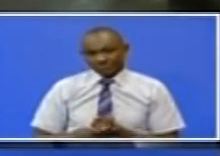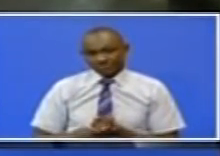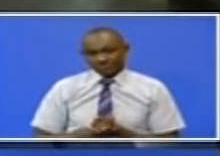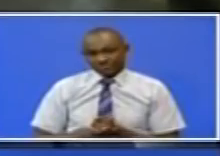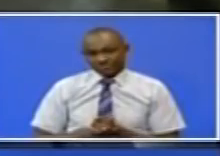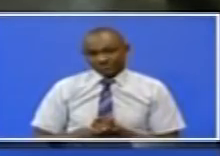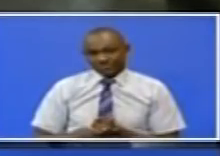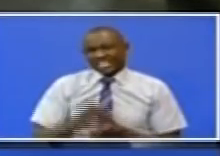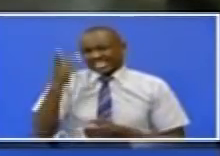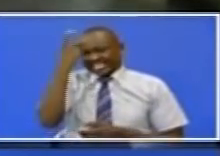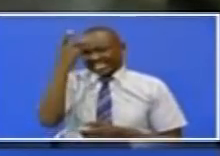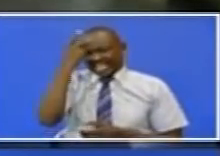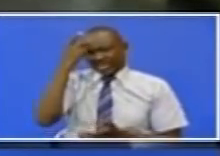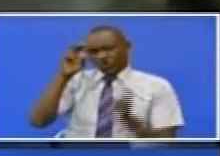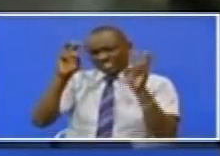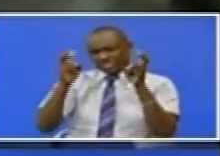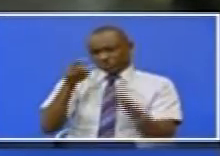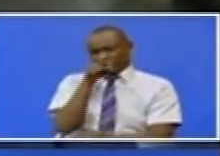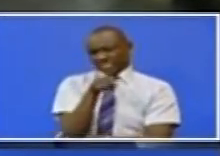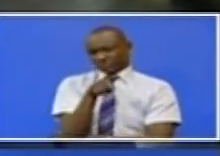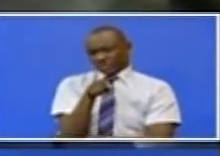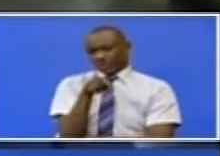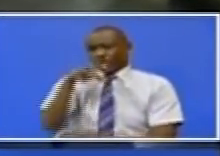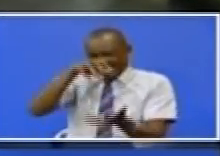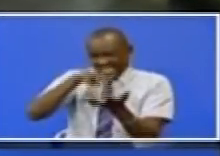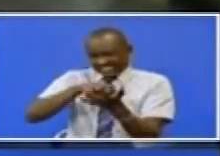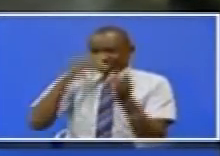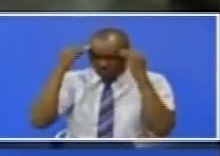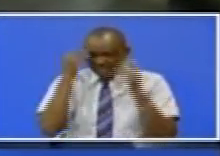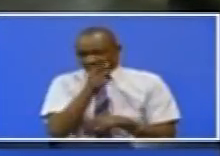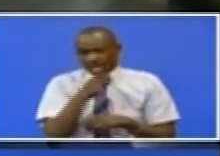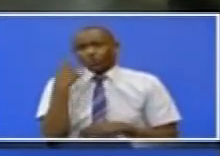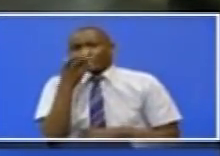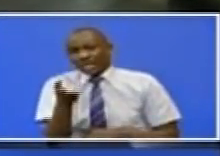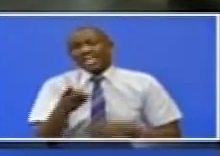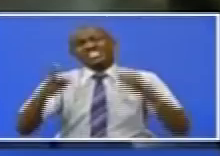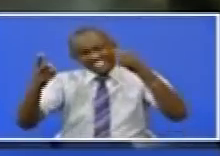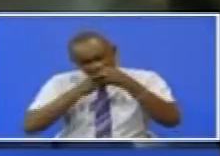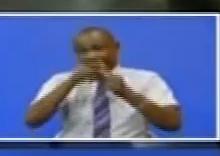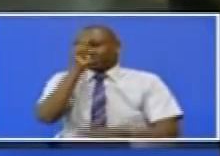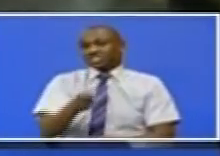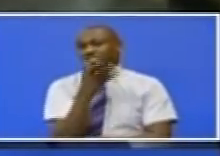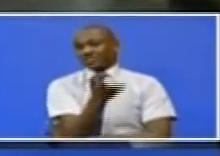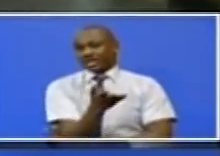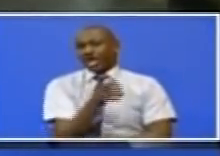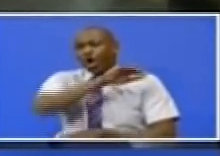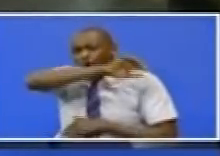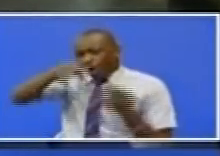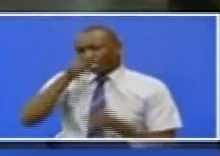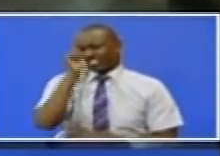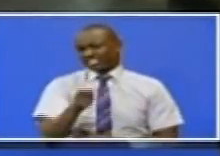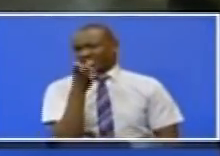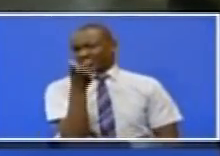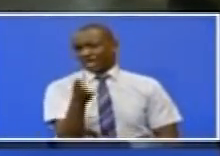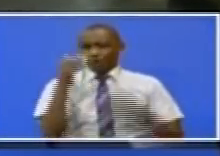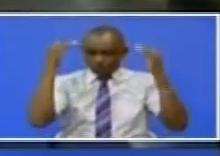The Kidero case was heard by 7 judges, all the judges